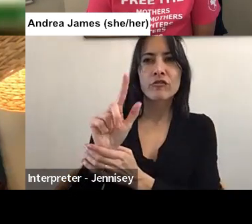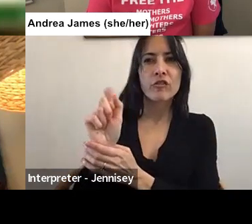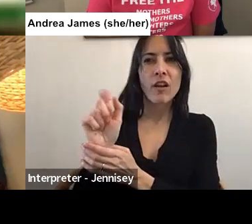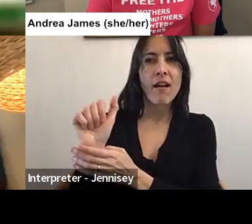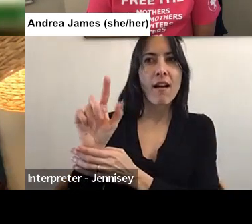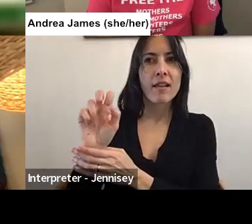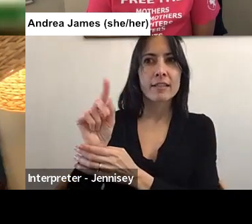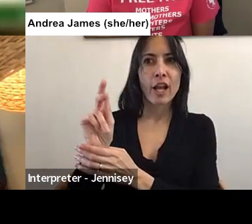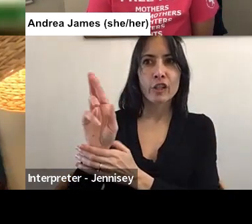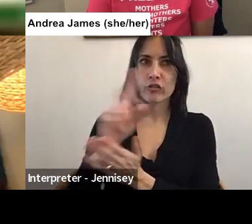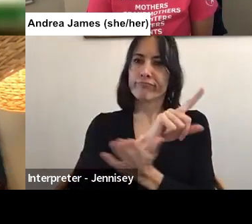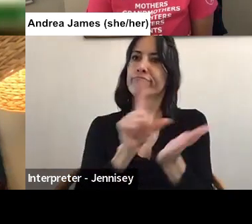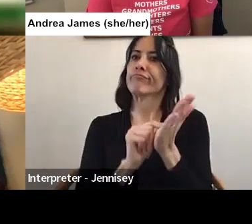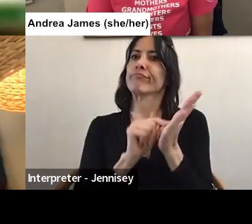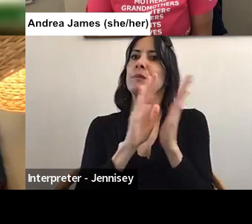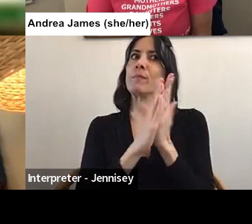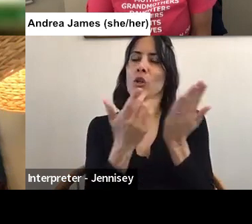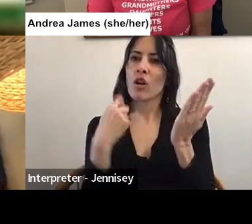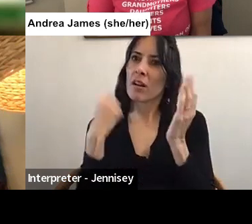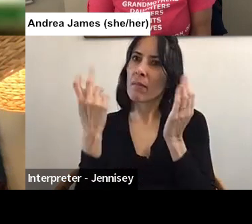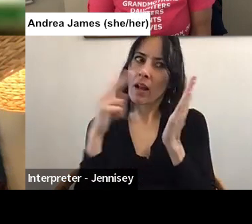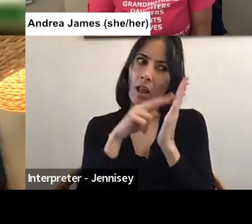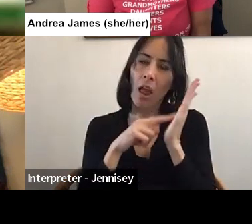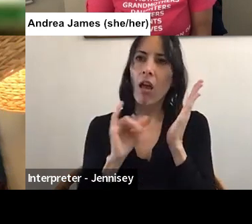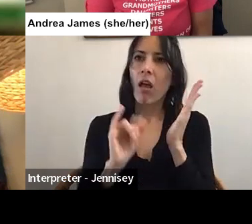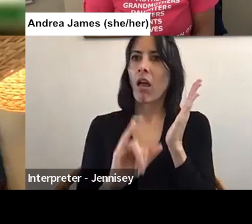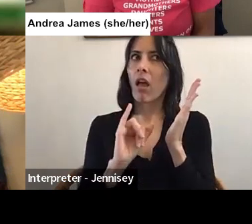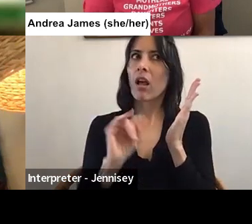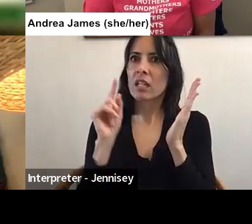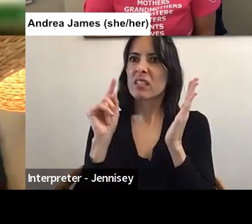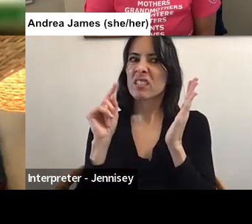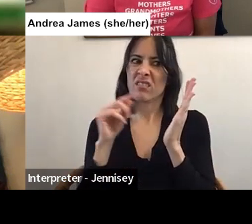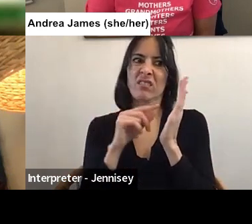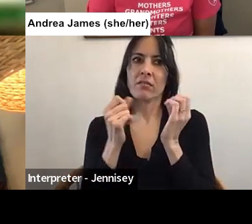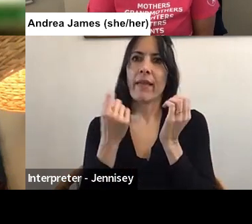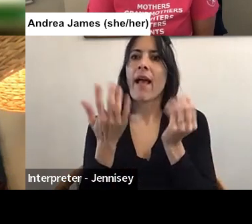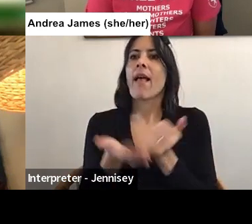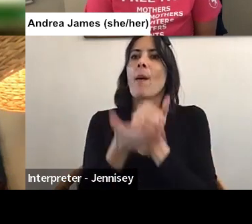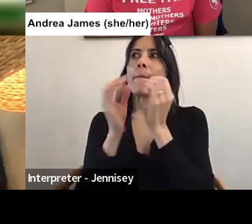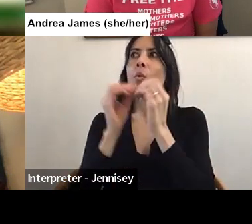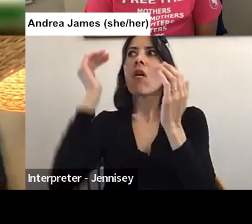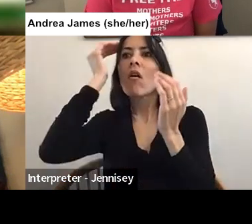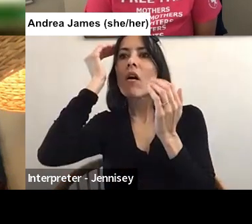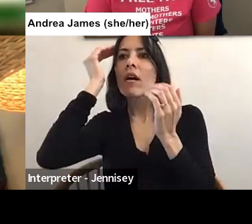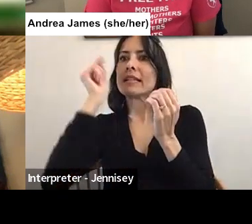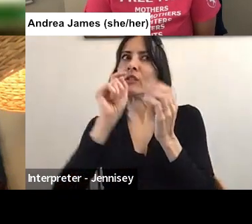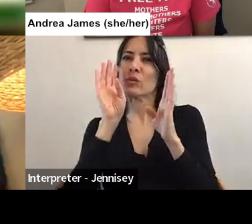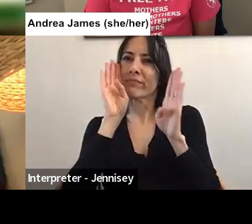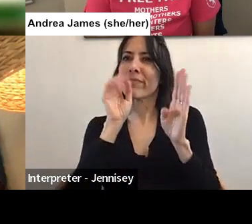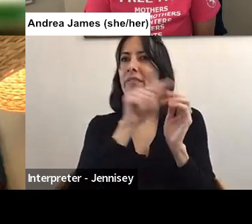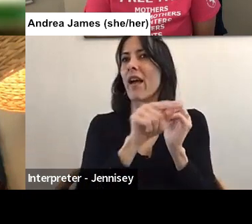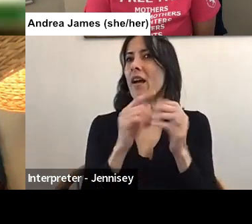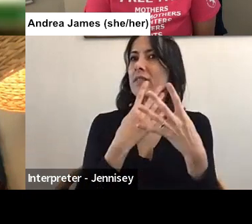shifting awareness in the country about the need to pay attention to the issue of incarceration. There was also